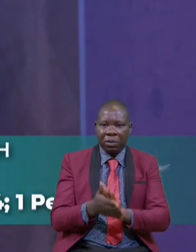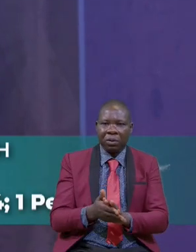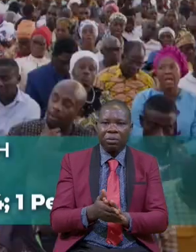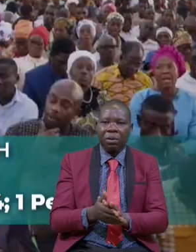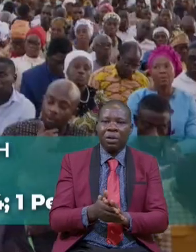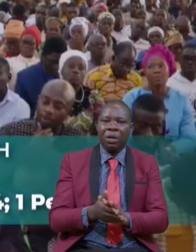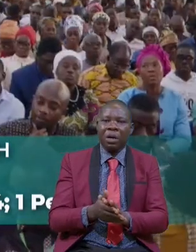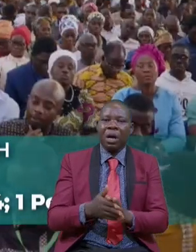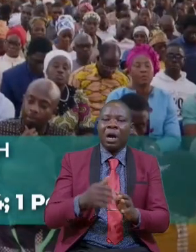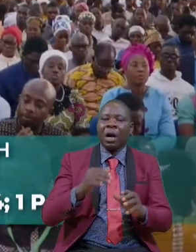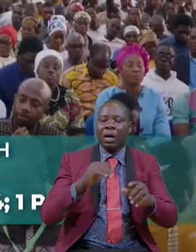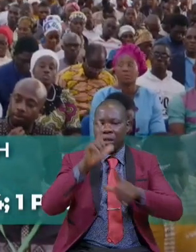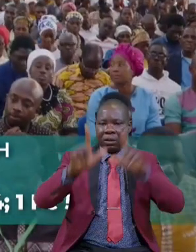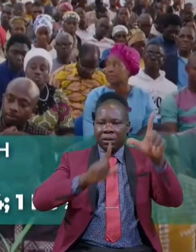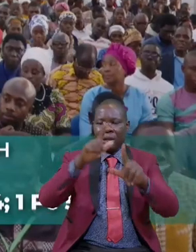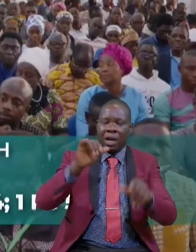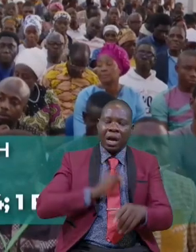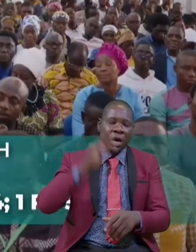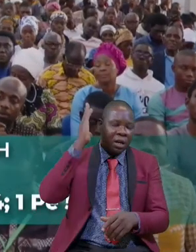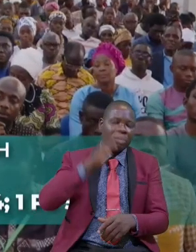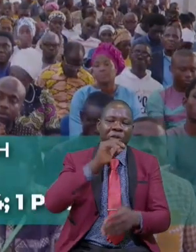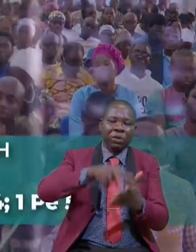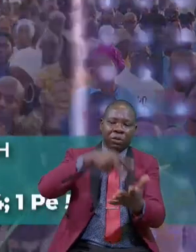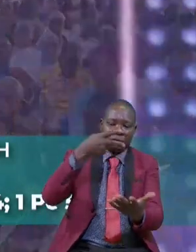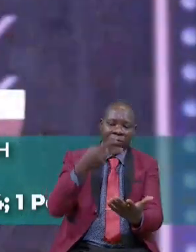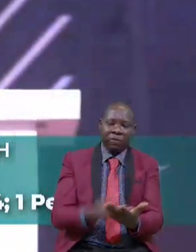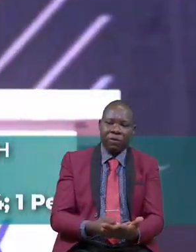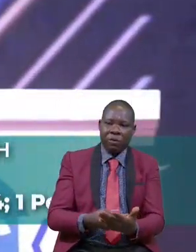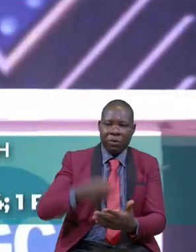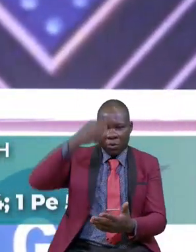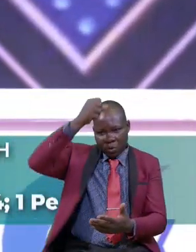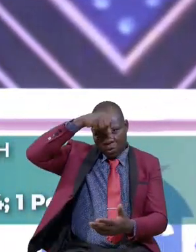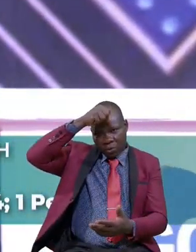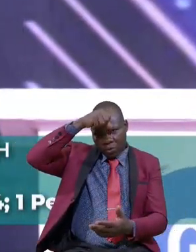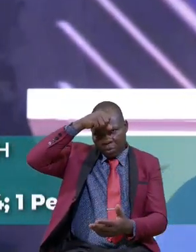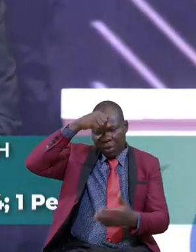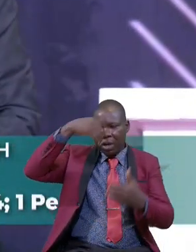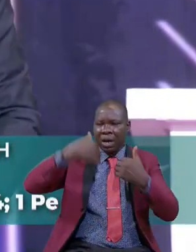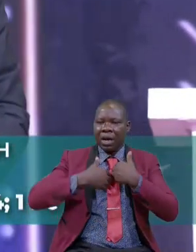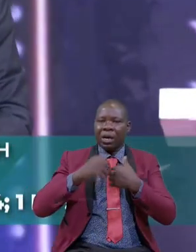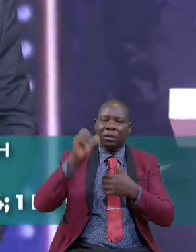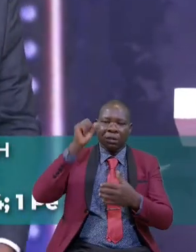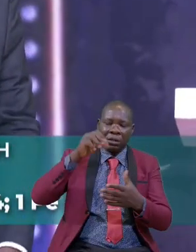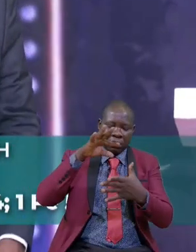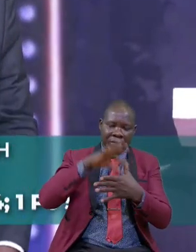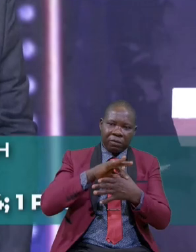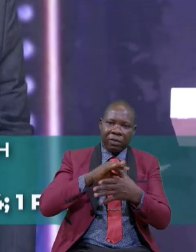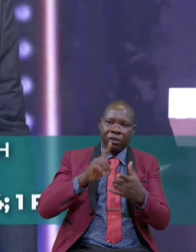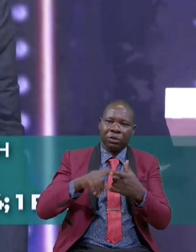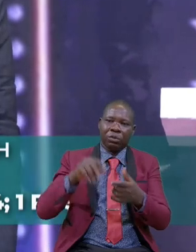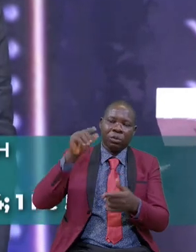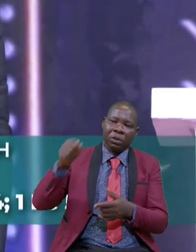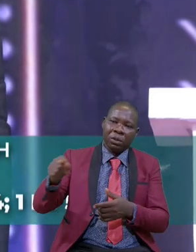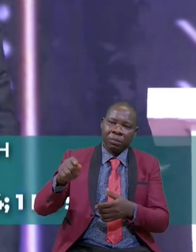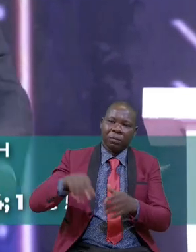pas tomber. Solomon, and his flesh pulled him out of the throne